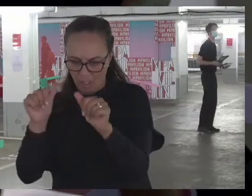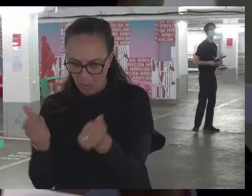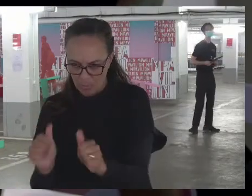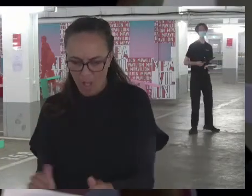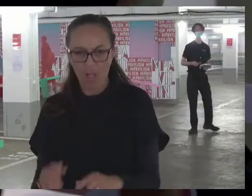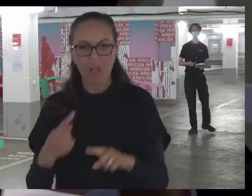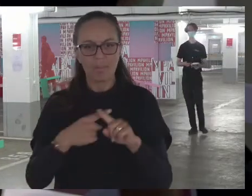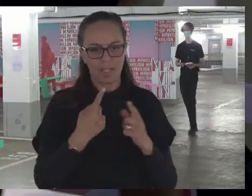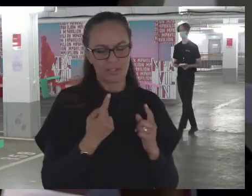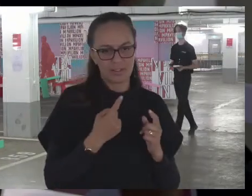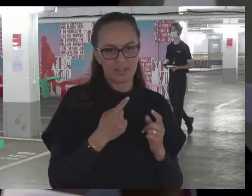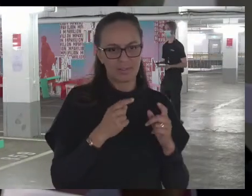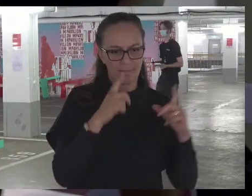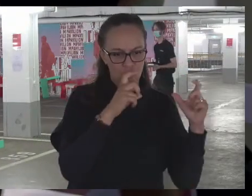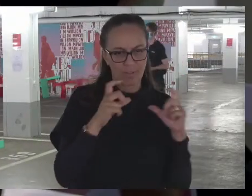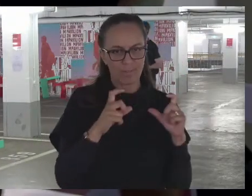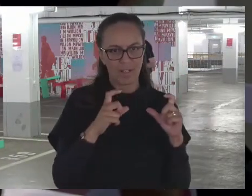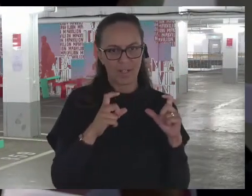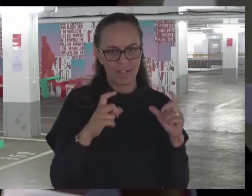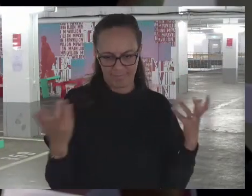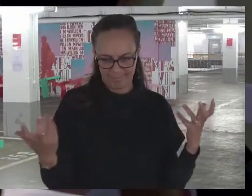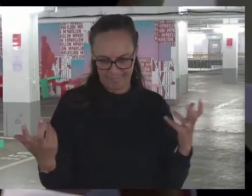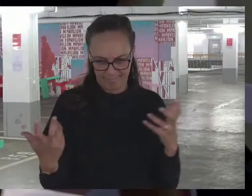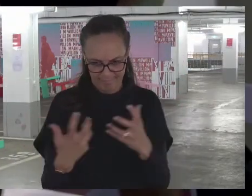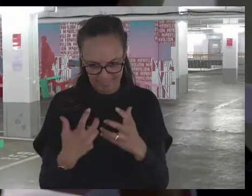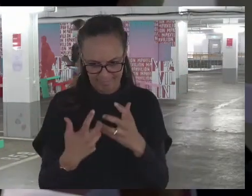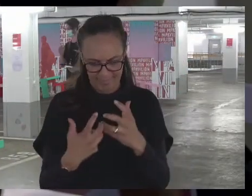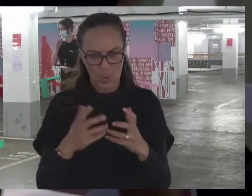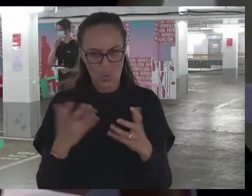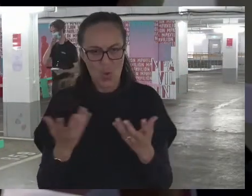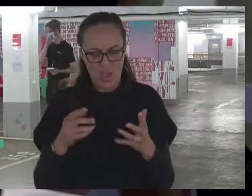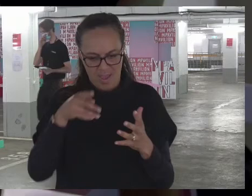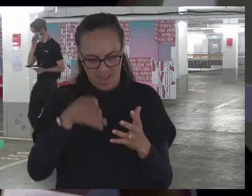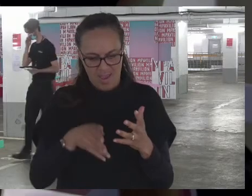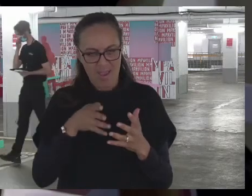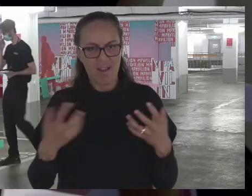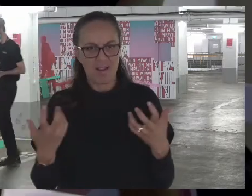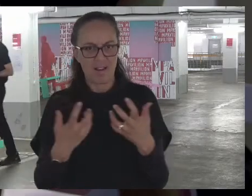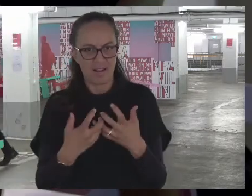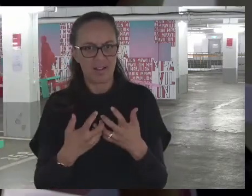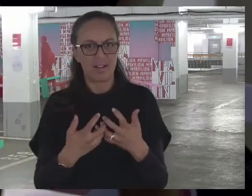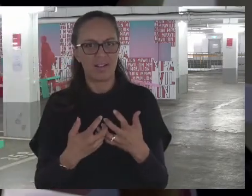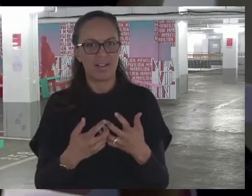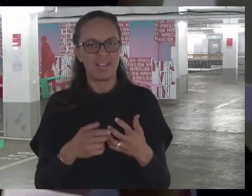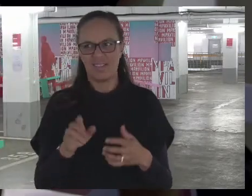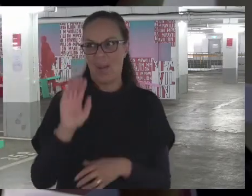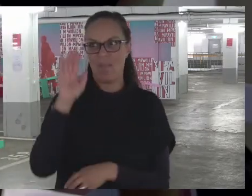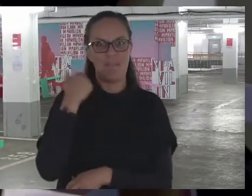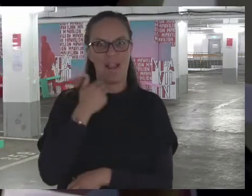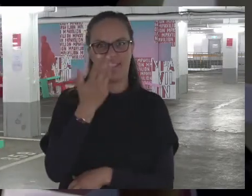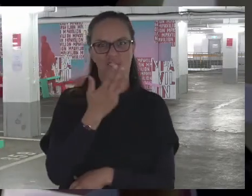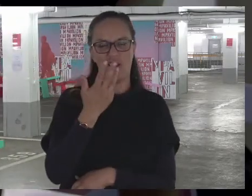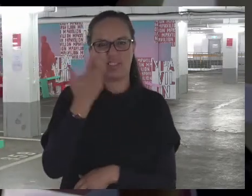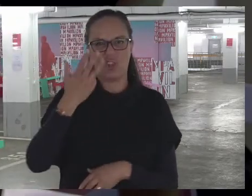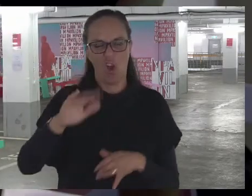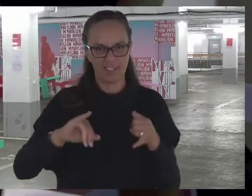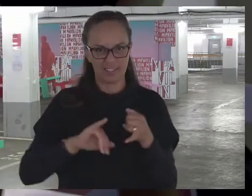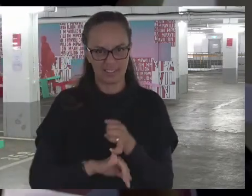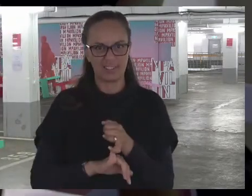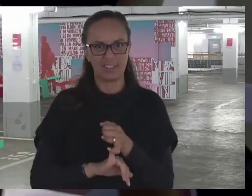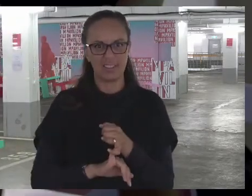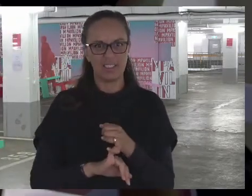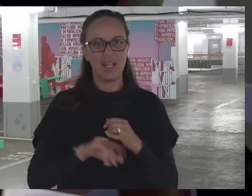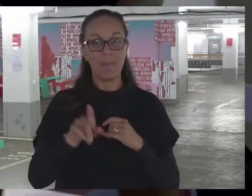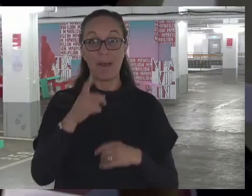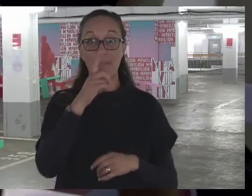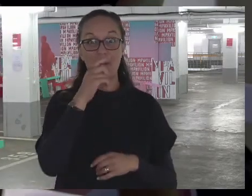as my comp prac, everyone would say, this is, in the 90s, they'd say, oh, but sculpture and photography, why would you want to do that combination? Because it